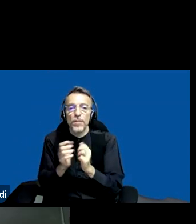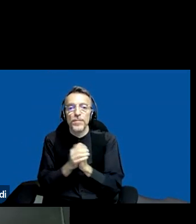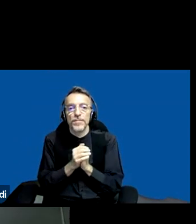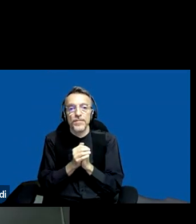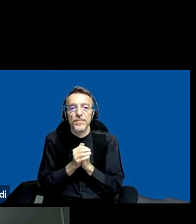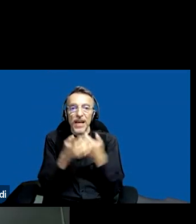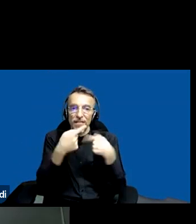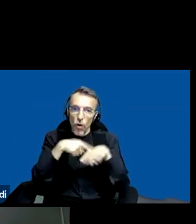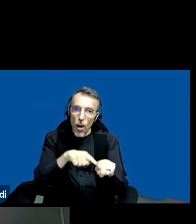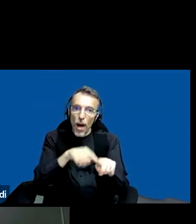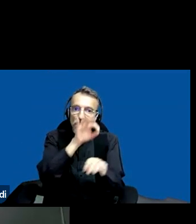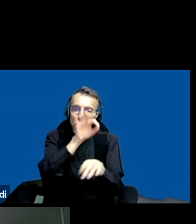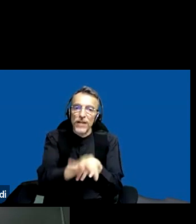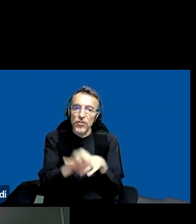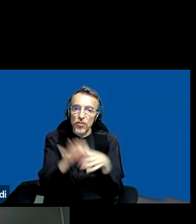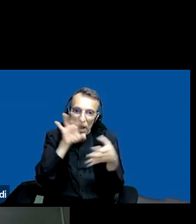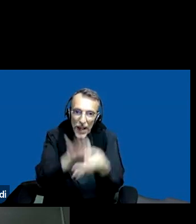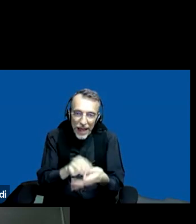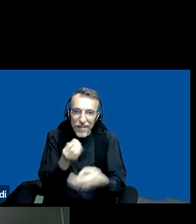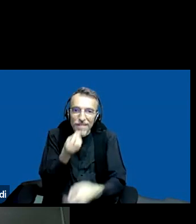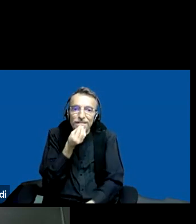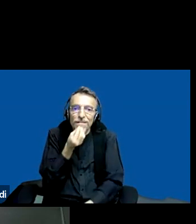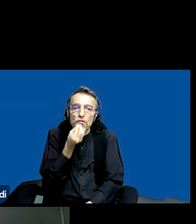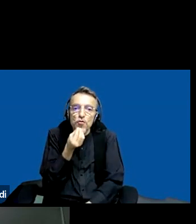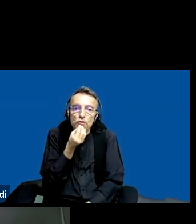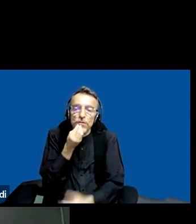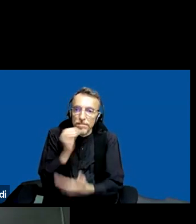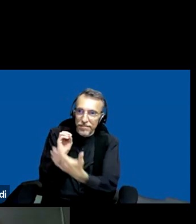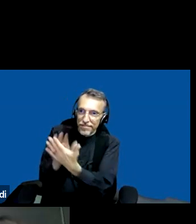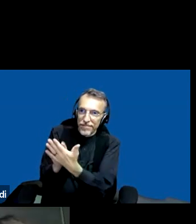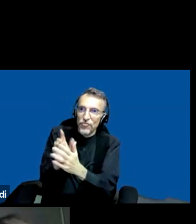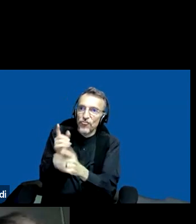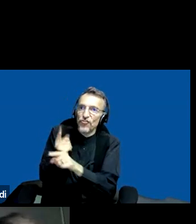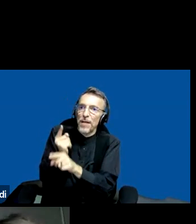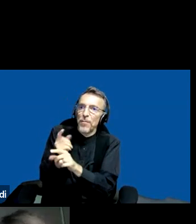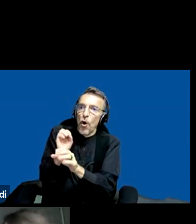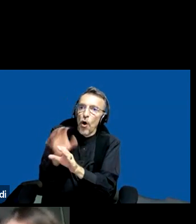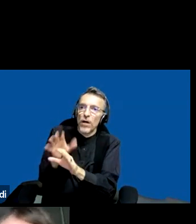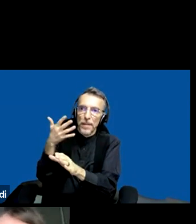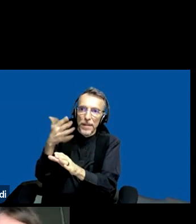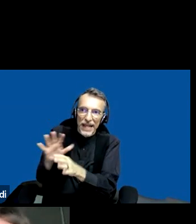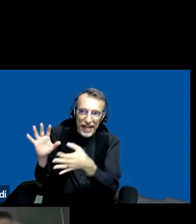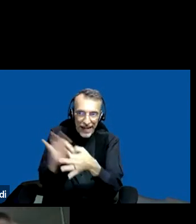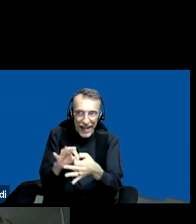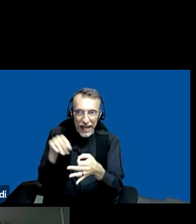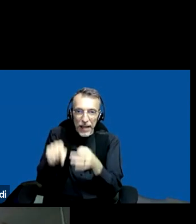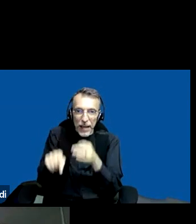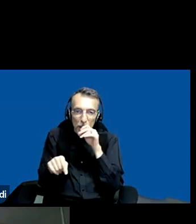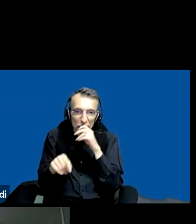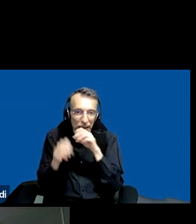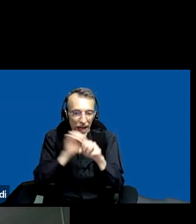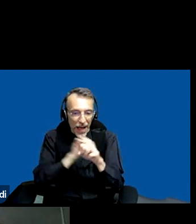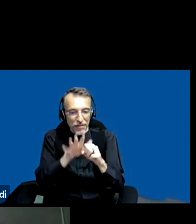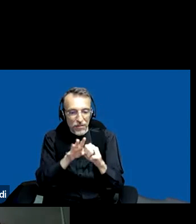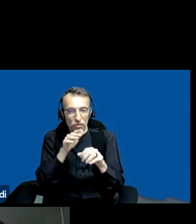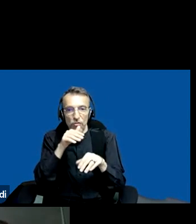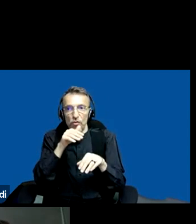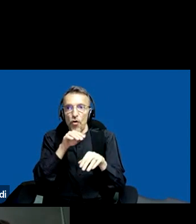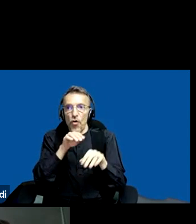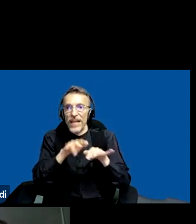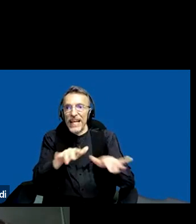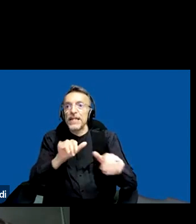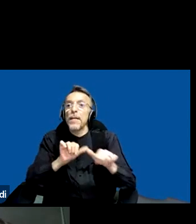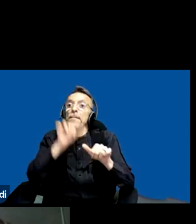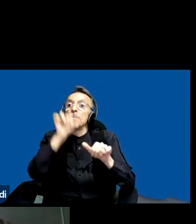follow-up question about food in the chat box. And actually the implications of COVID and